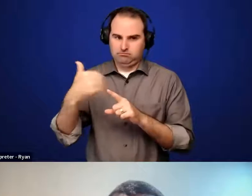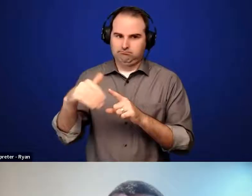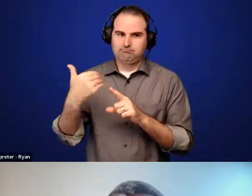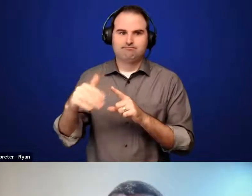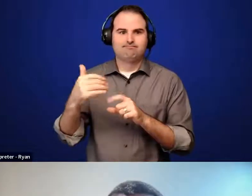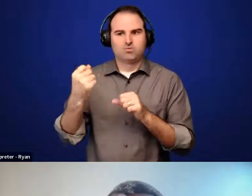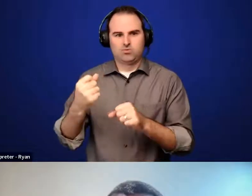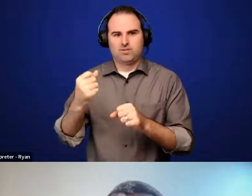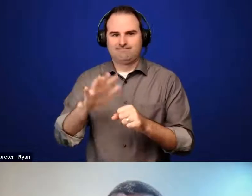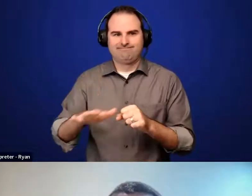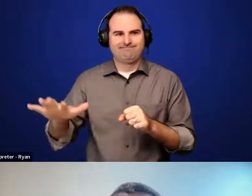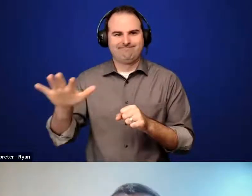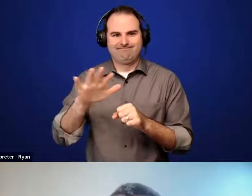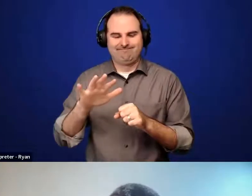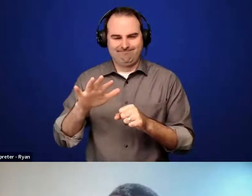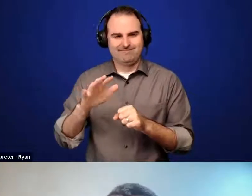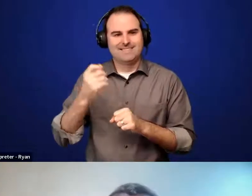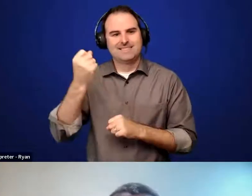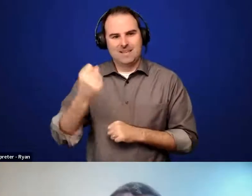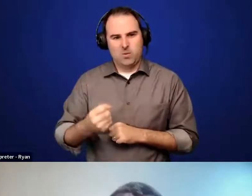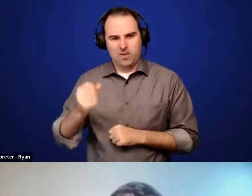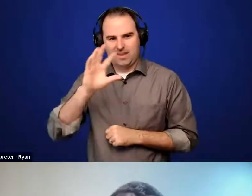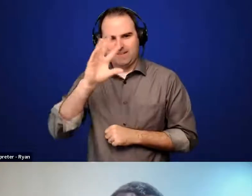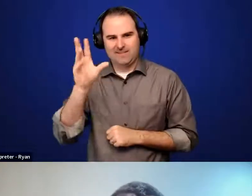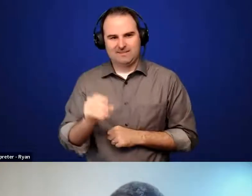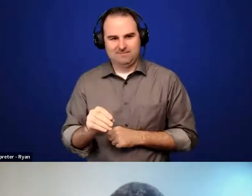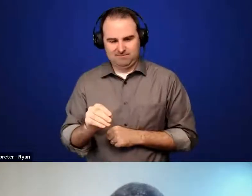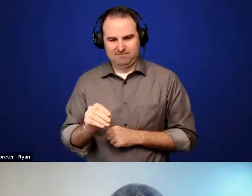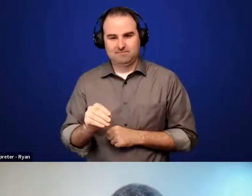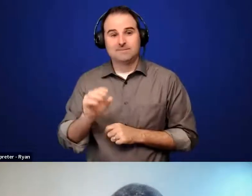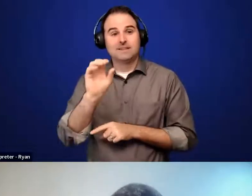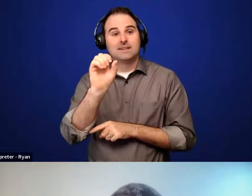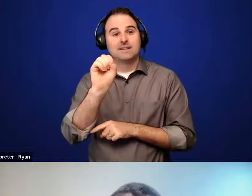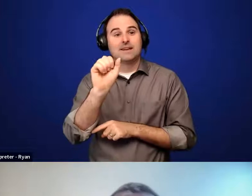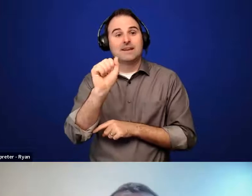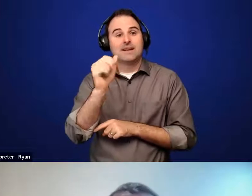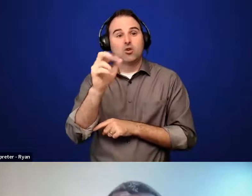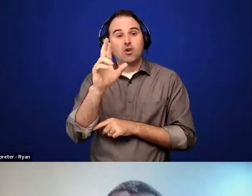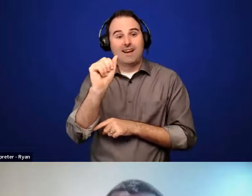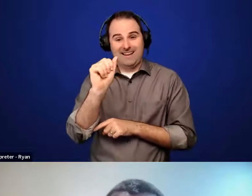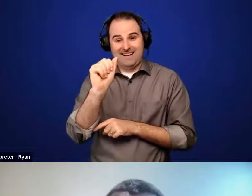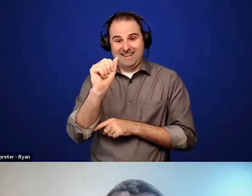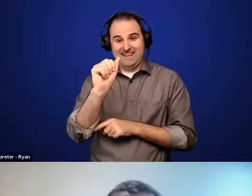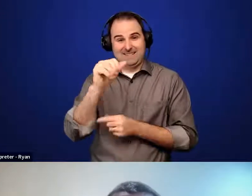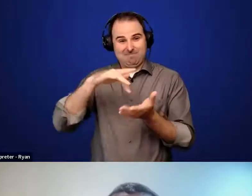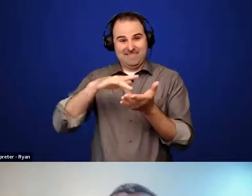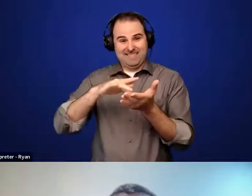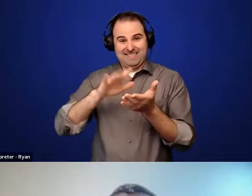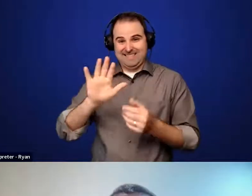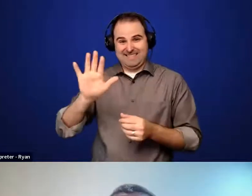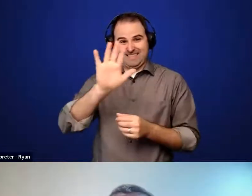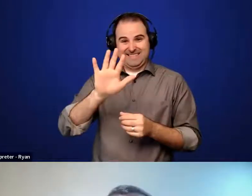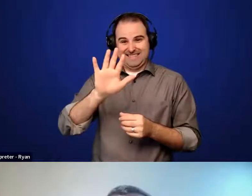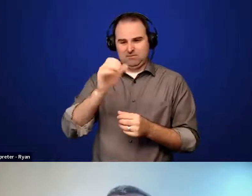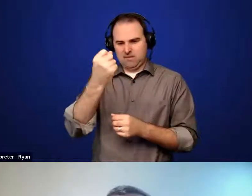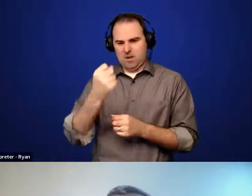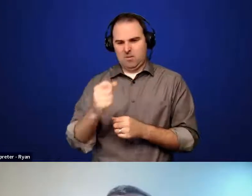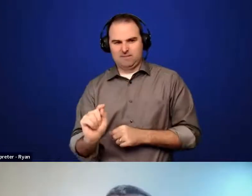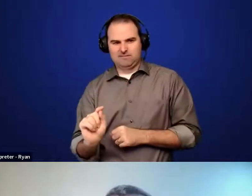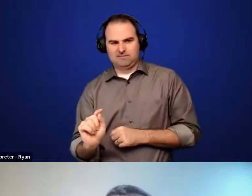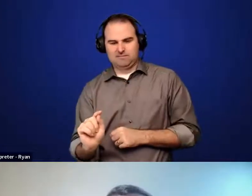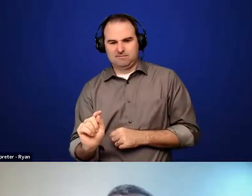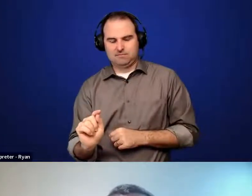Africa, in sub-Saharan Africa, feed a lot of maize. When